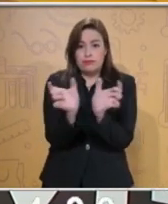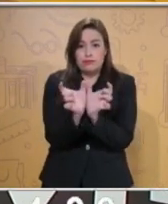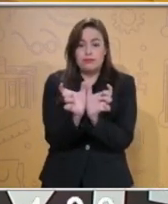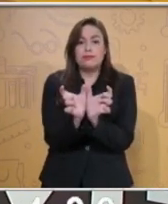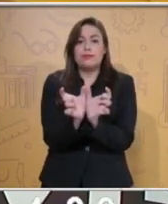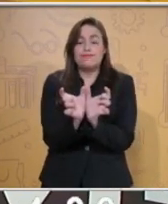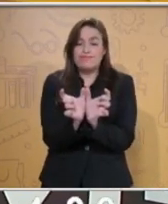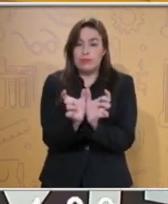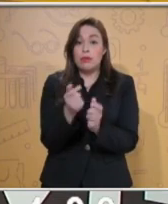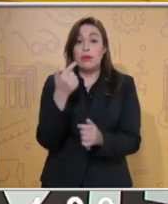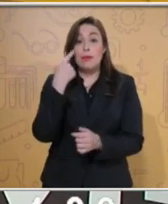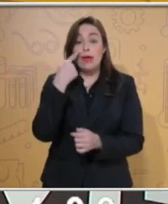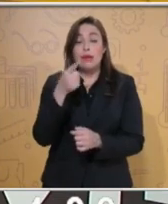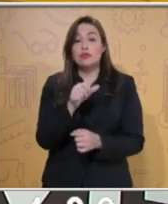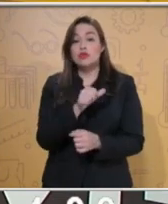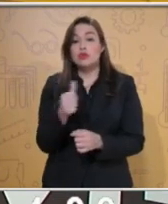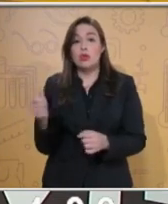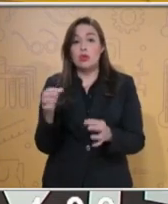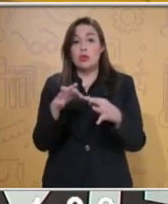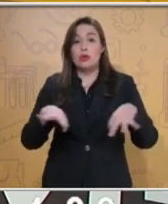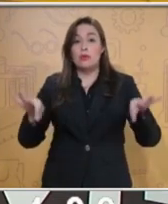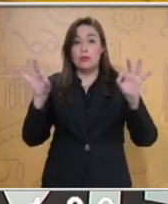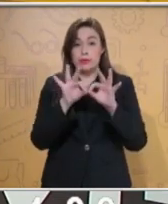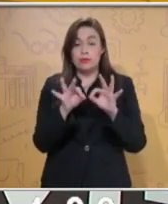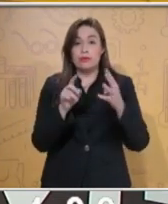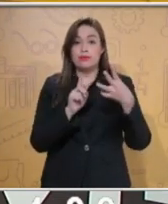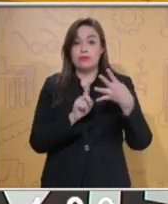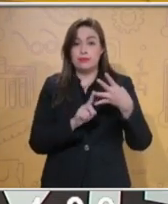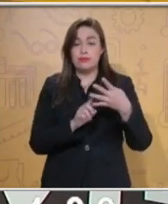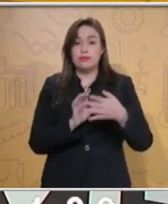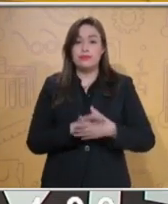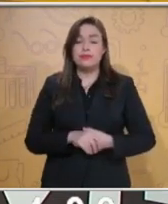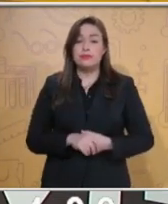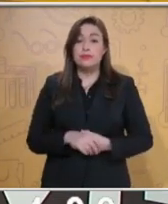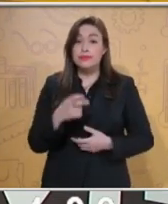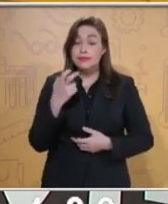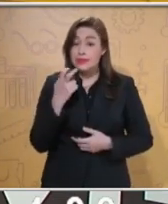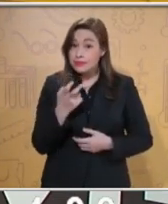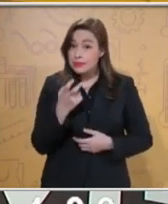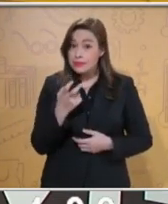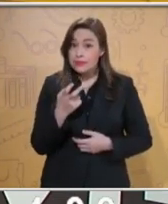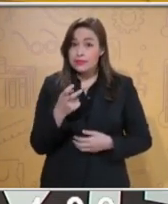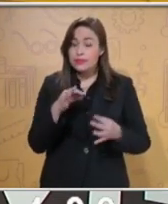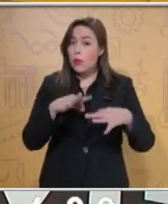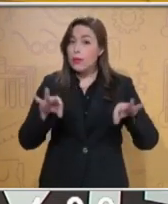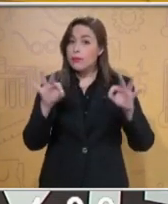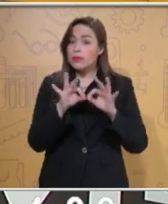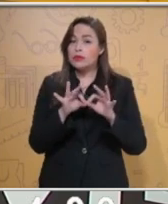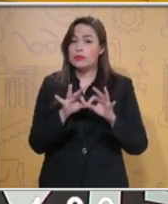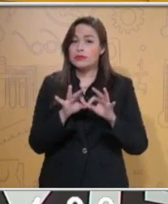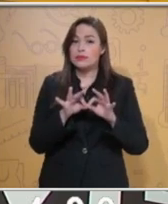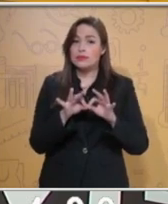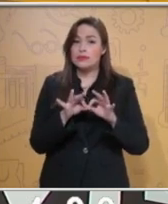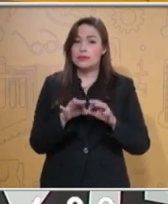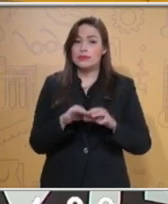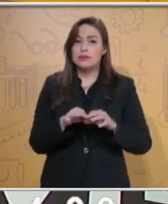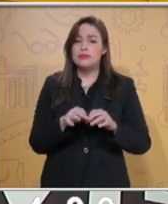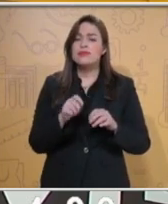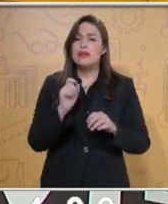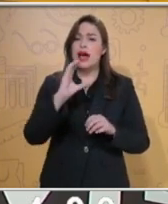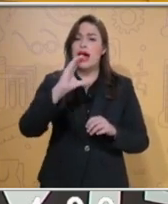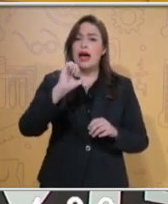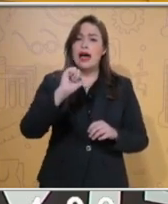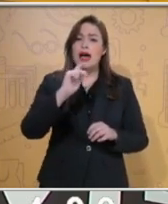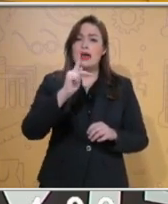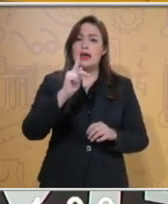check another important element. This element, it's very important, the captions. The